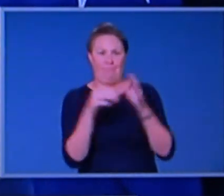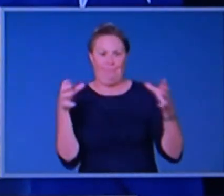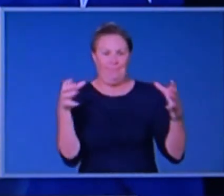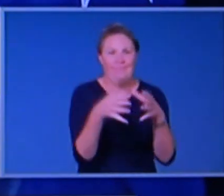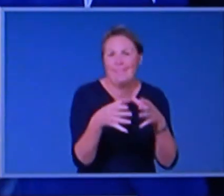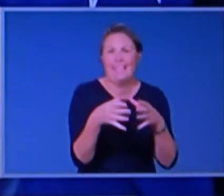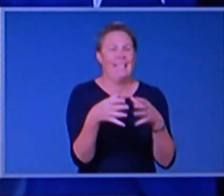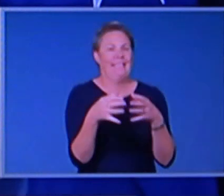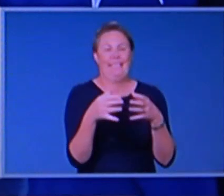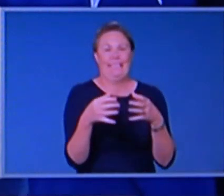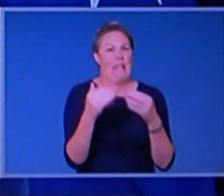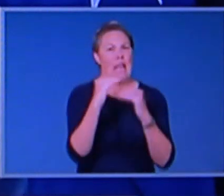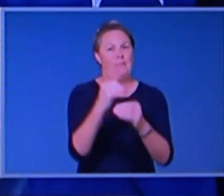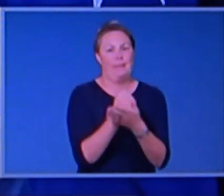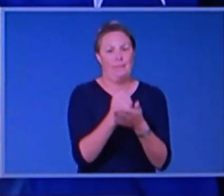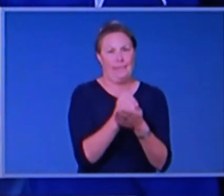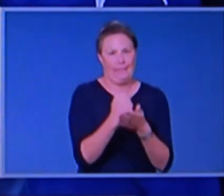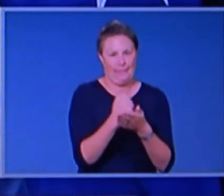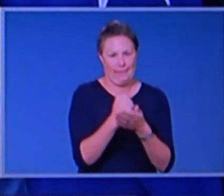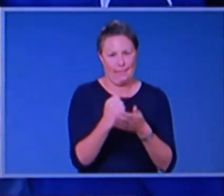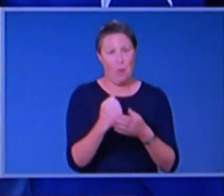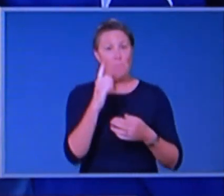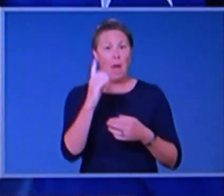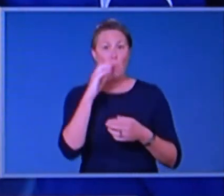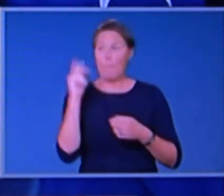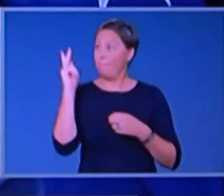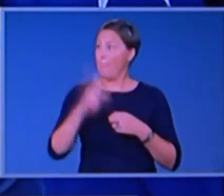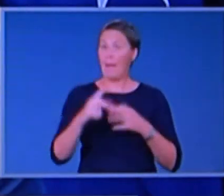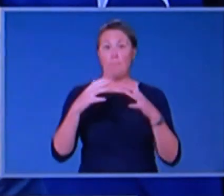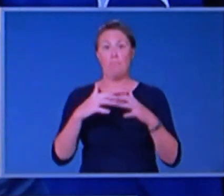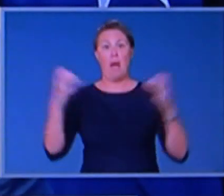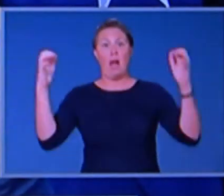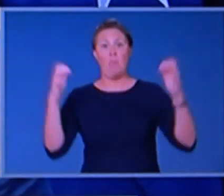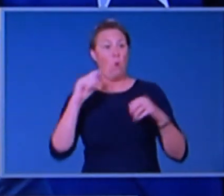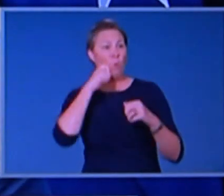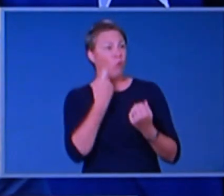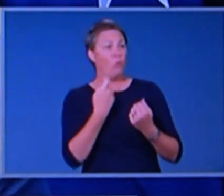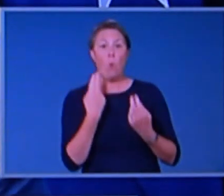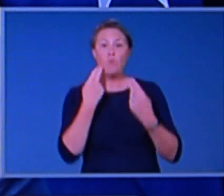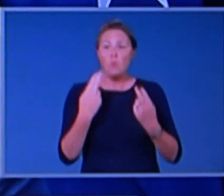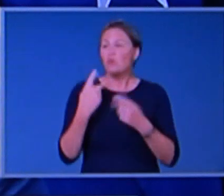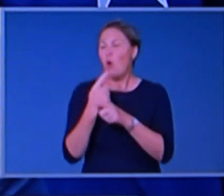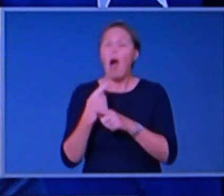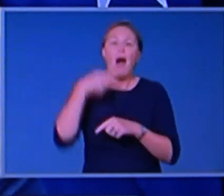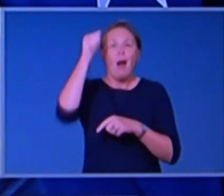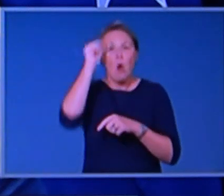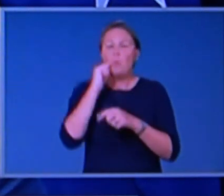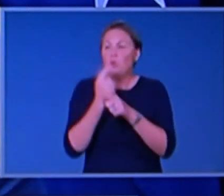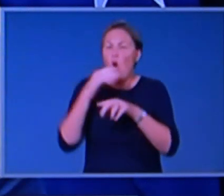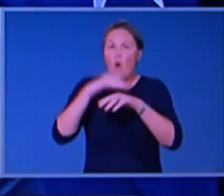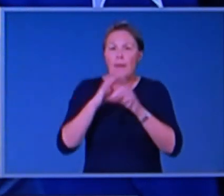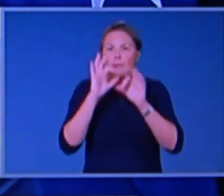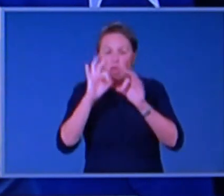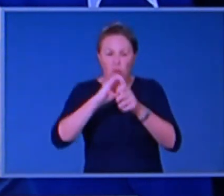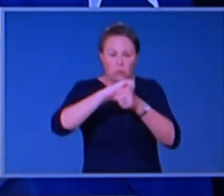Parliament in that week will be the ordinary business of the Parliament. I anticipate there will be a couple of COVID-related bills,